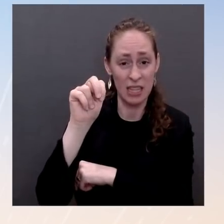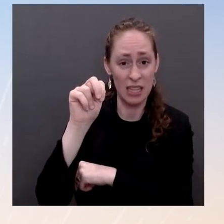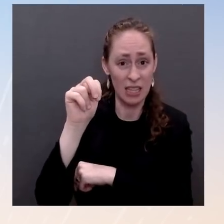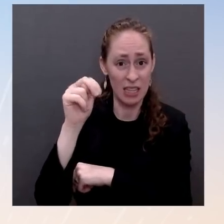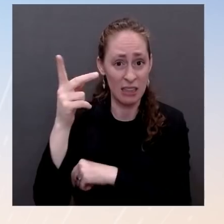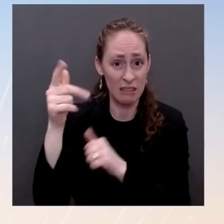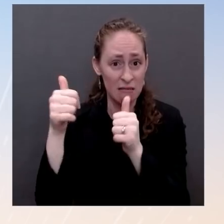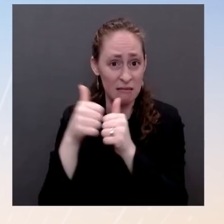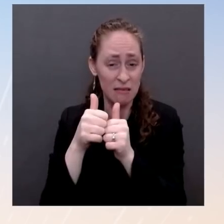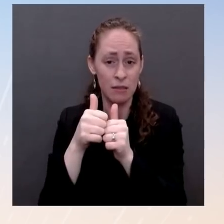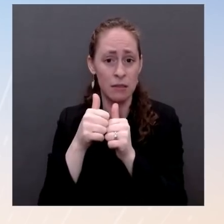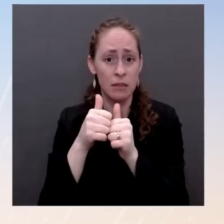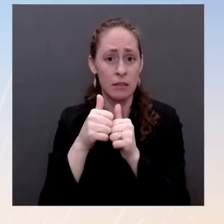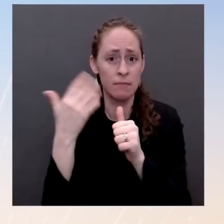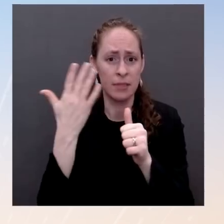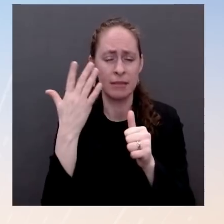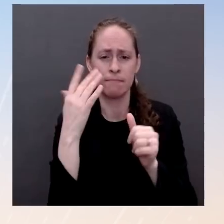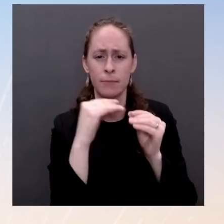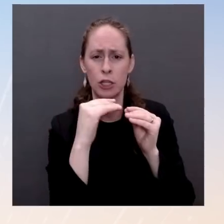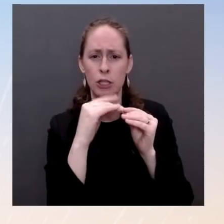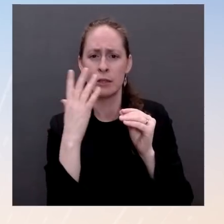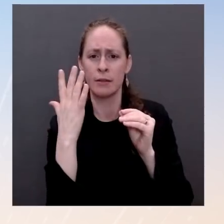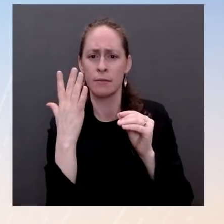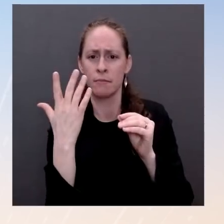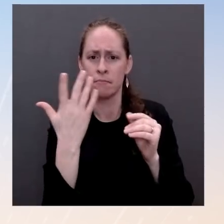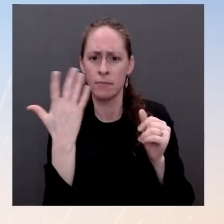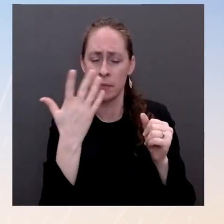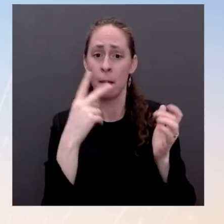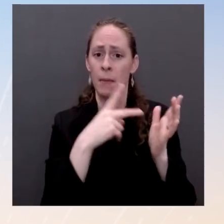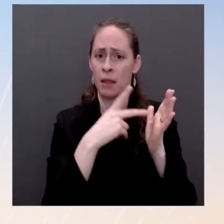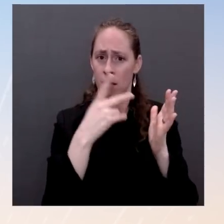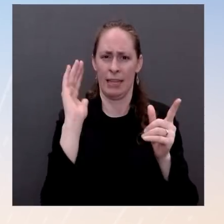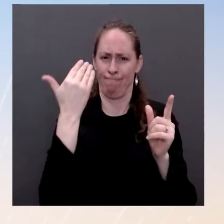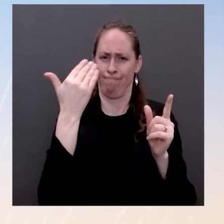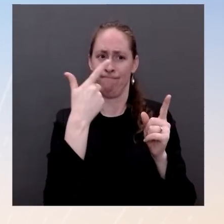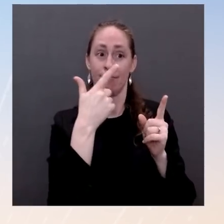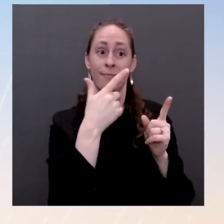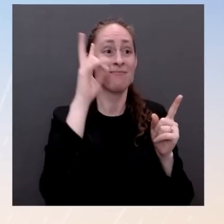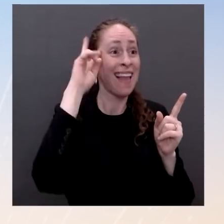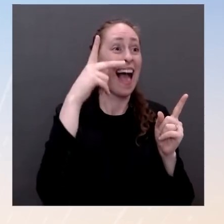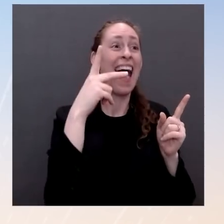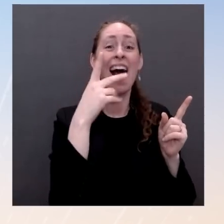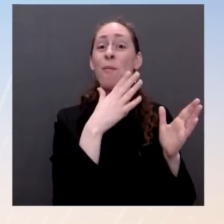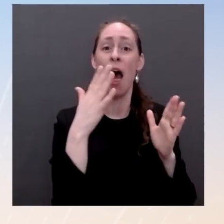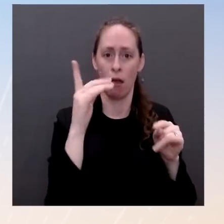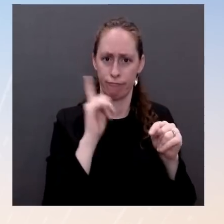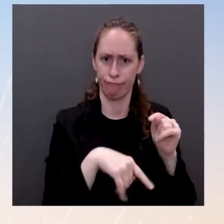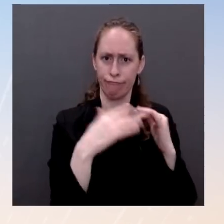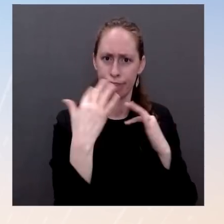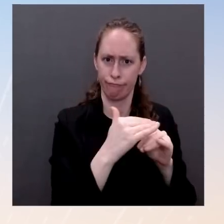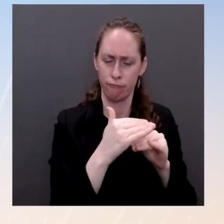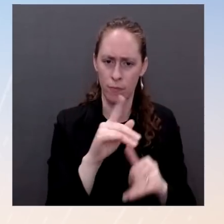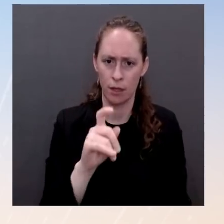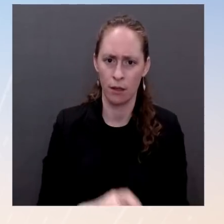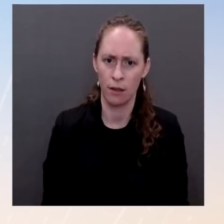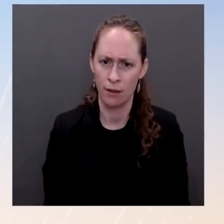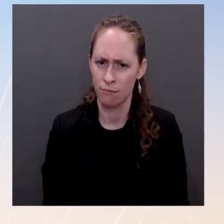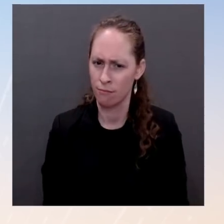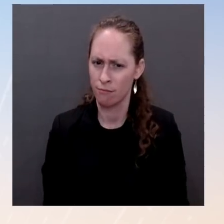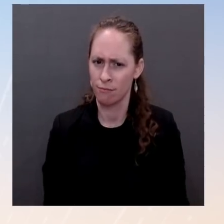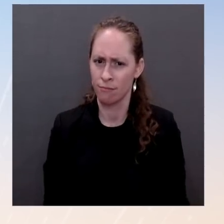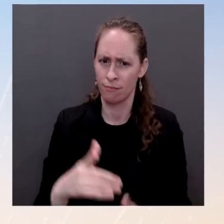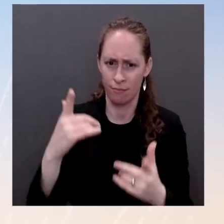that conference? I don't think there's any plans to limit or reduce the vice president's role at the Munich Security Conference or at the global